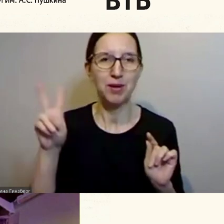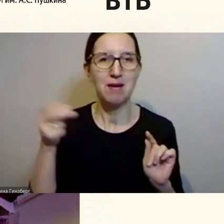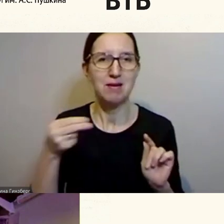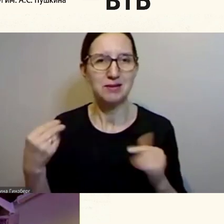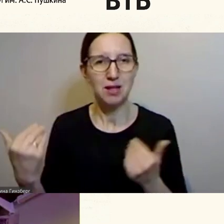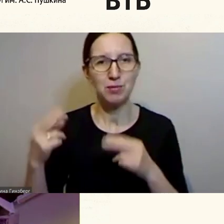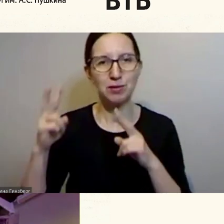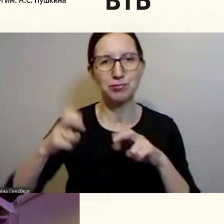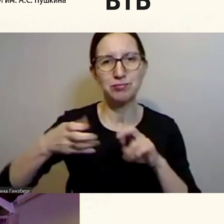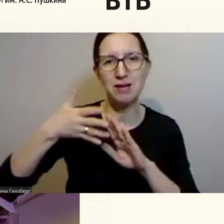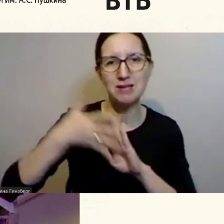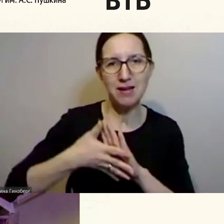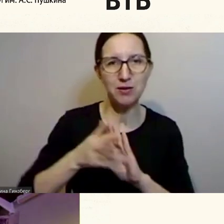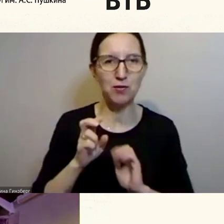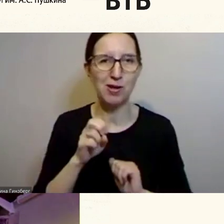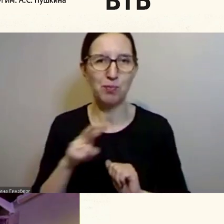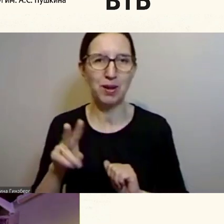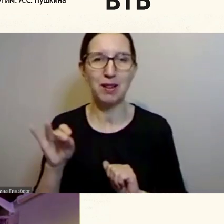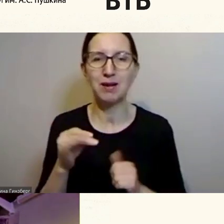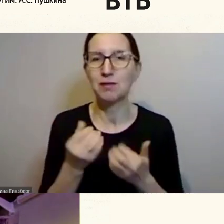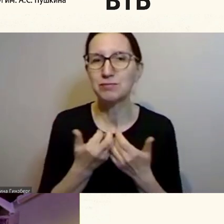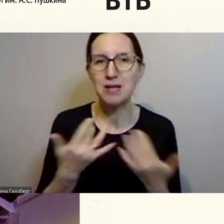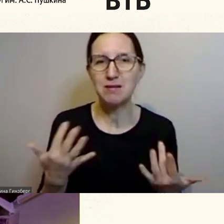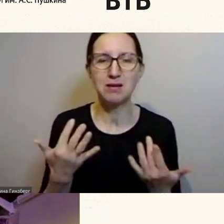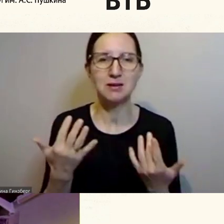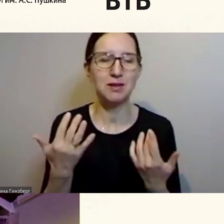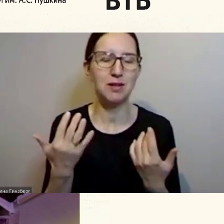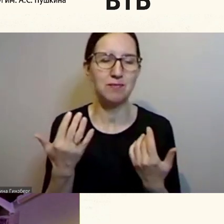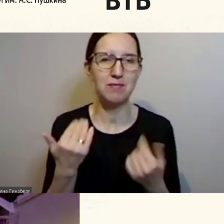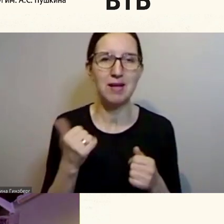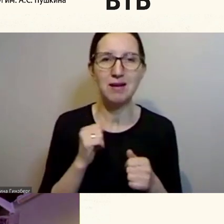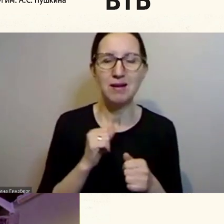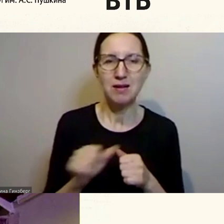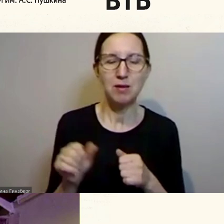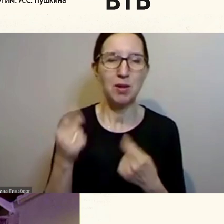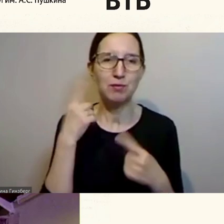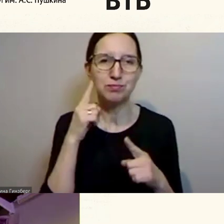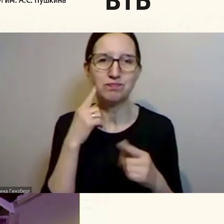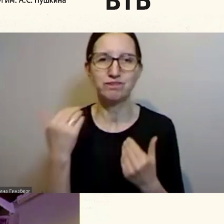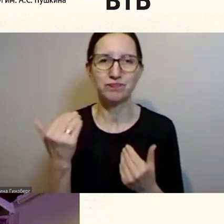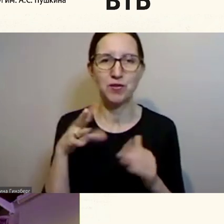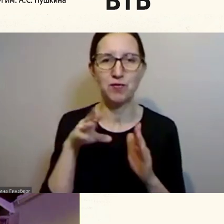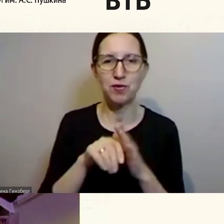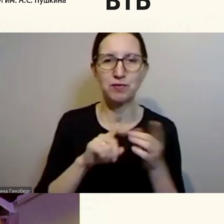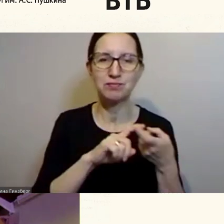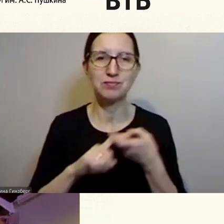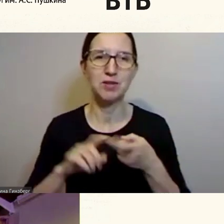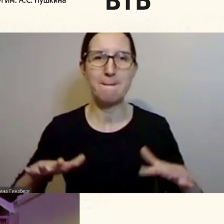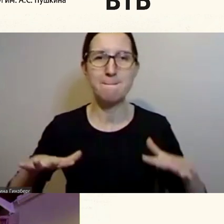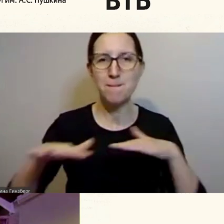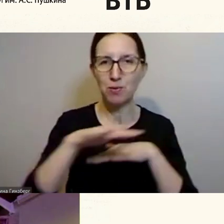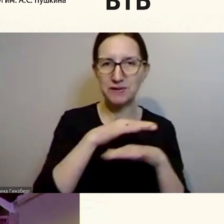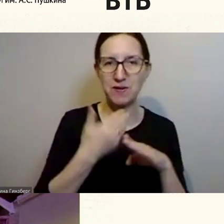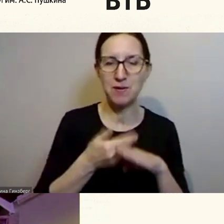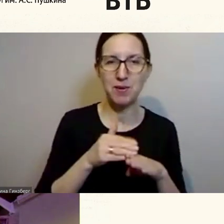They cover various themes that Bill works with, and they show how he works with the